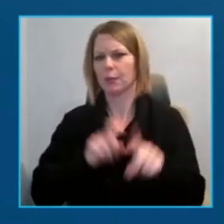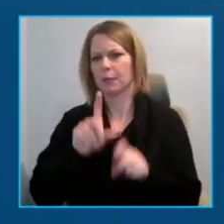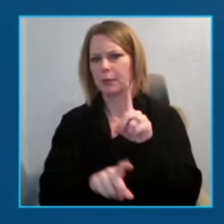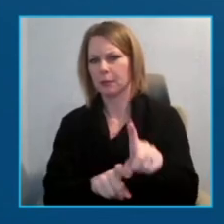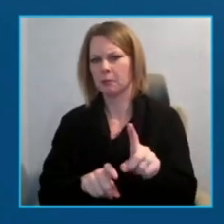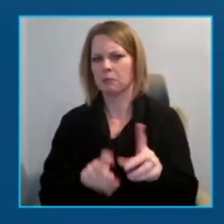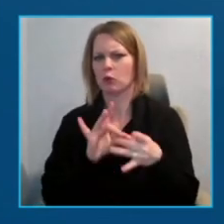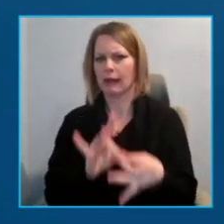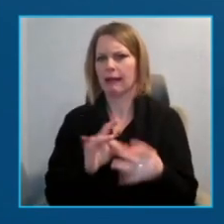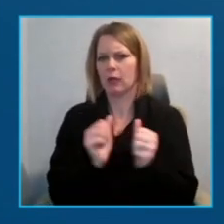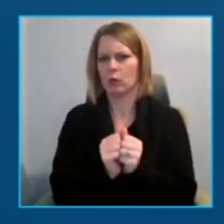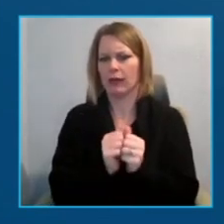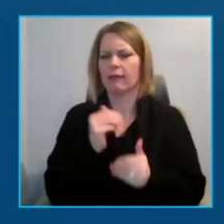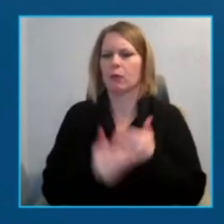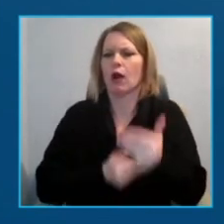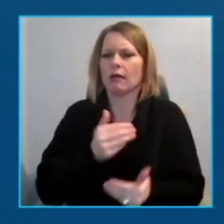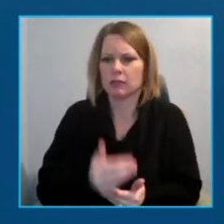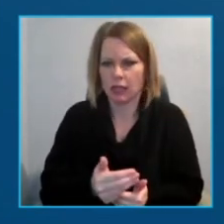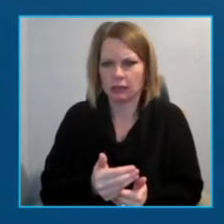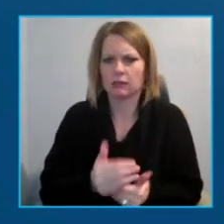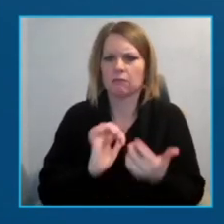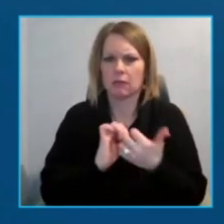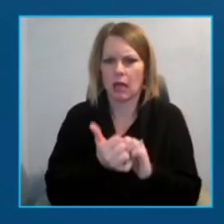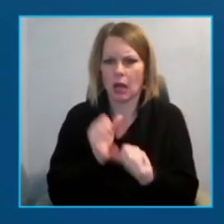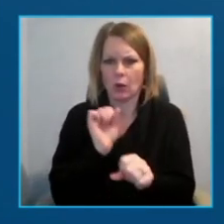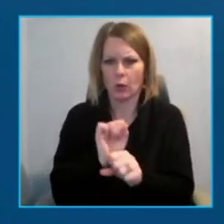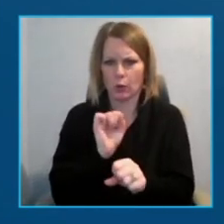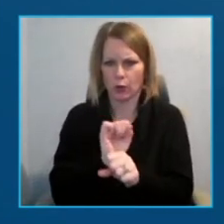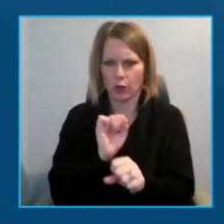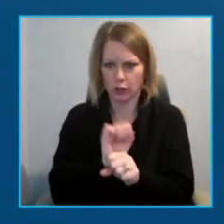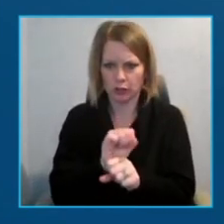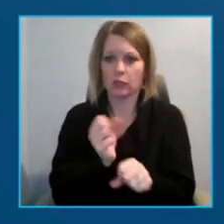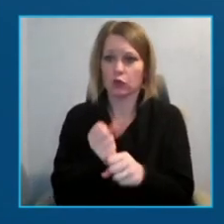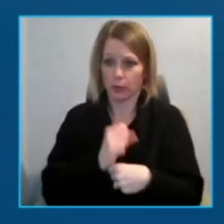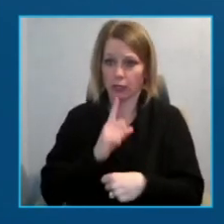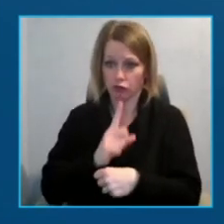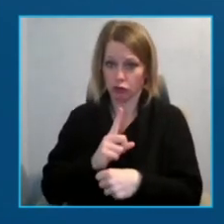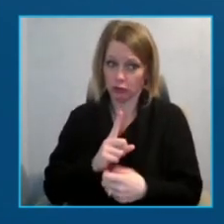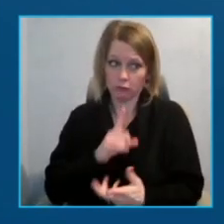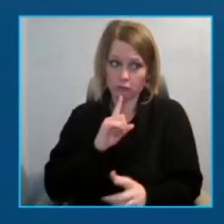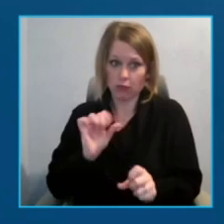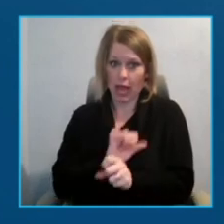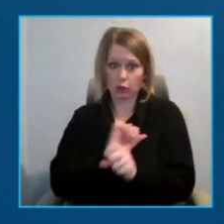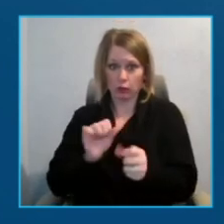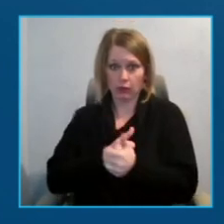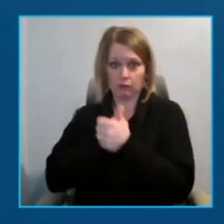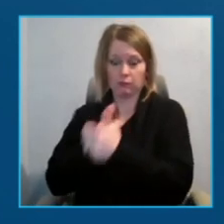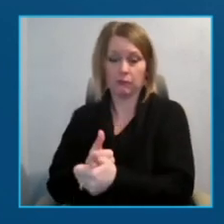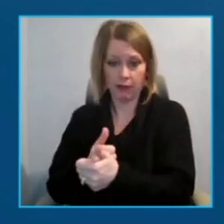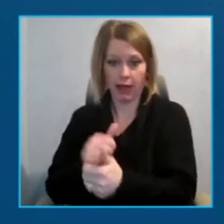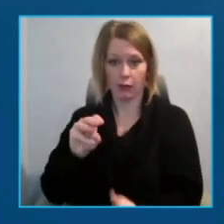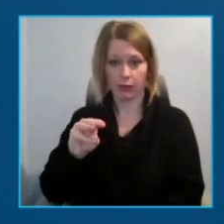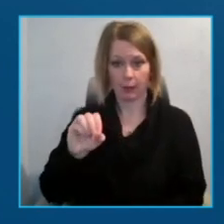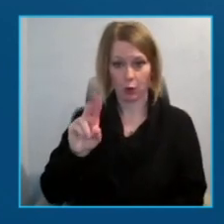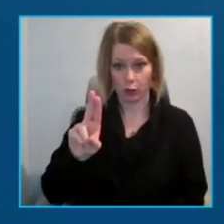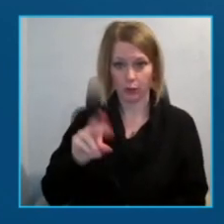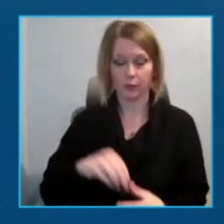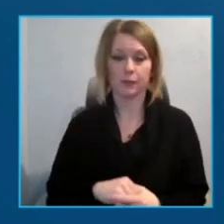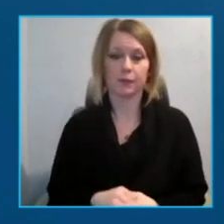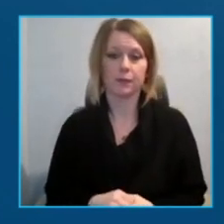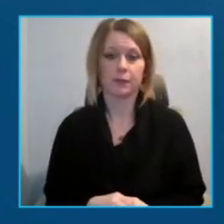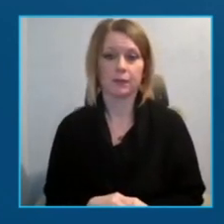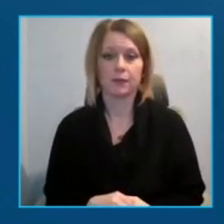process to make sure that it was. One of them is I noticed that